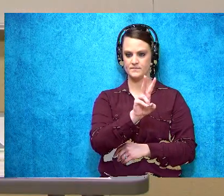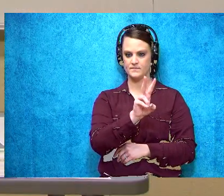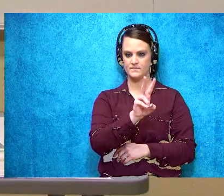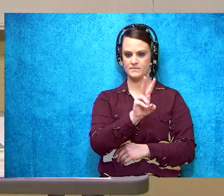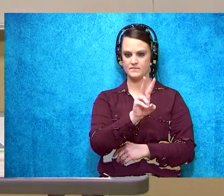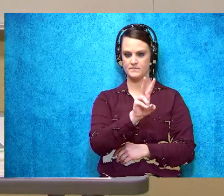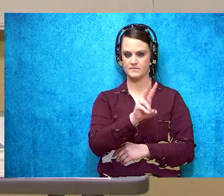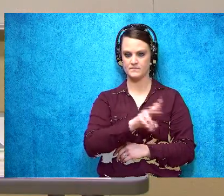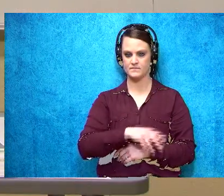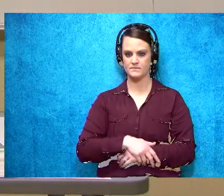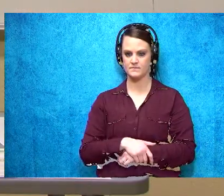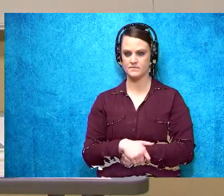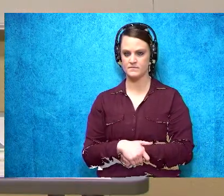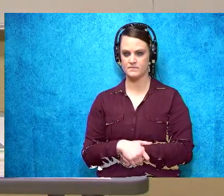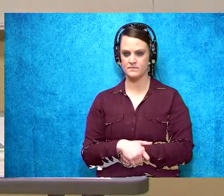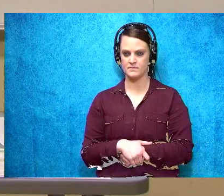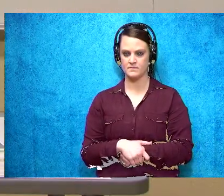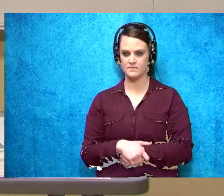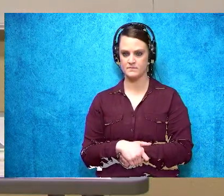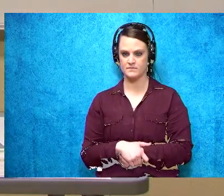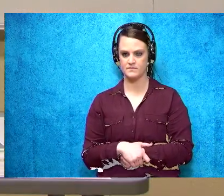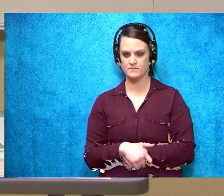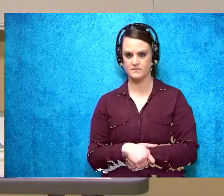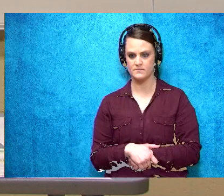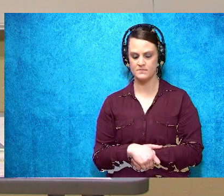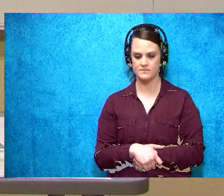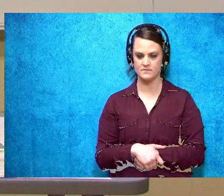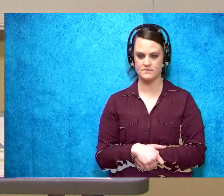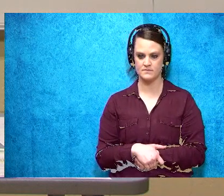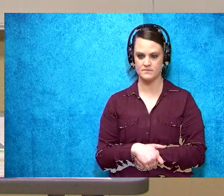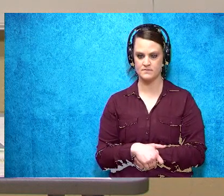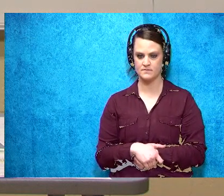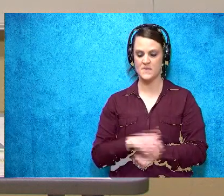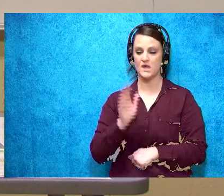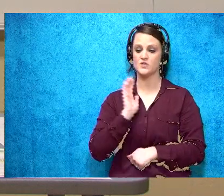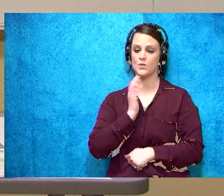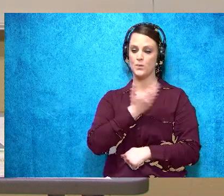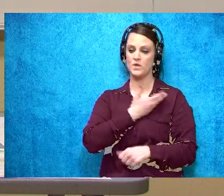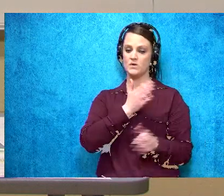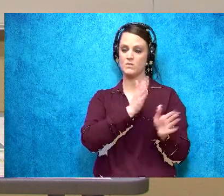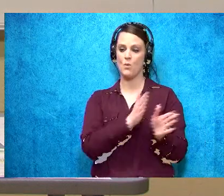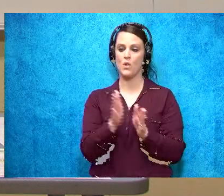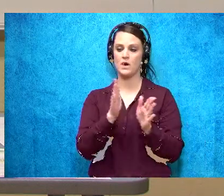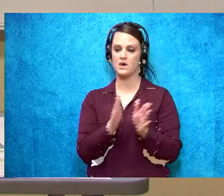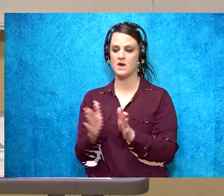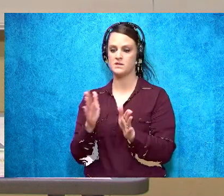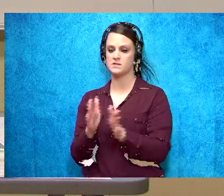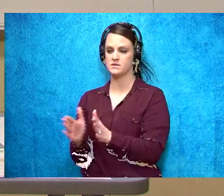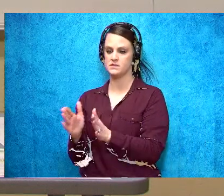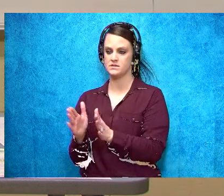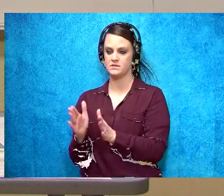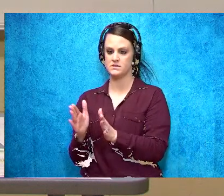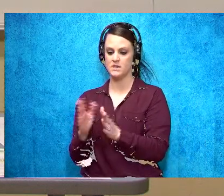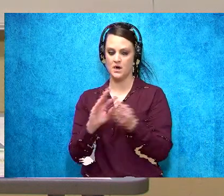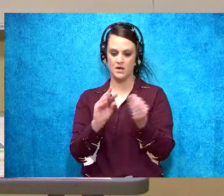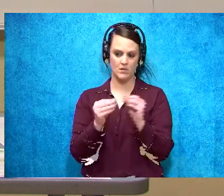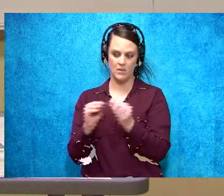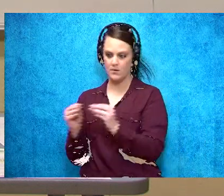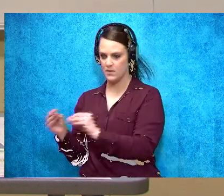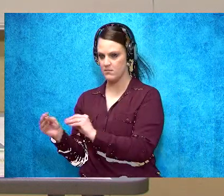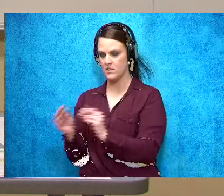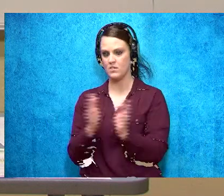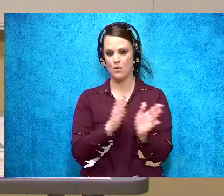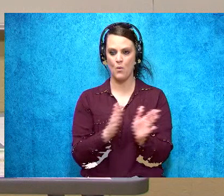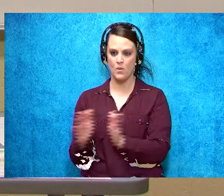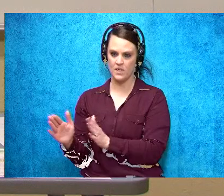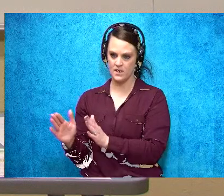do is we are going to organize all of these numbers